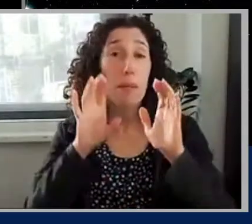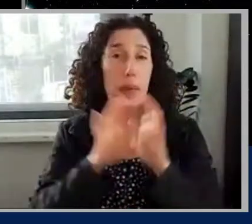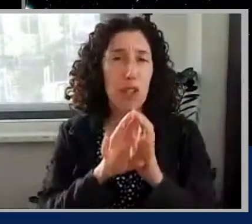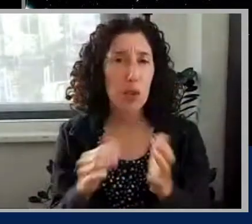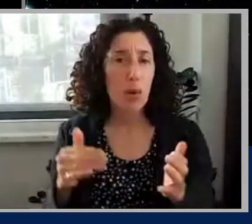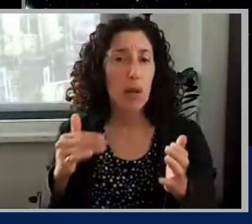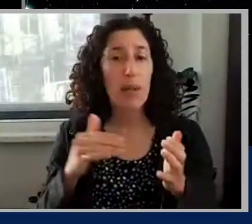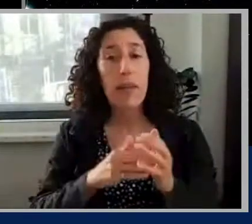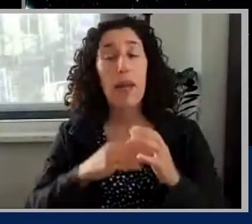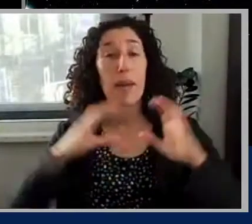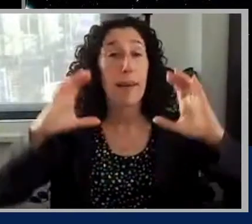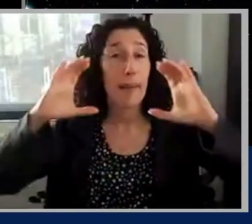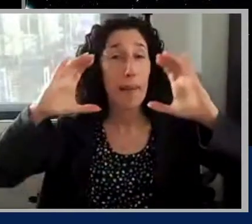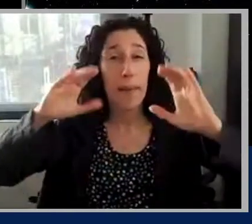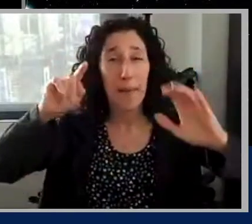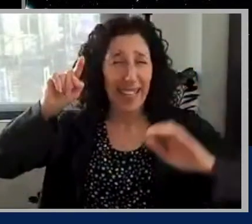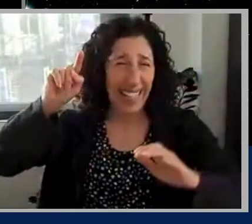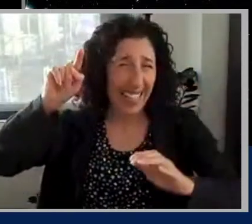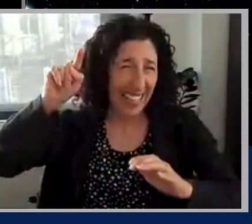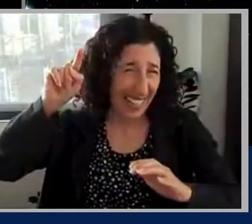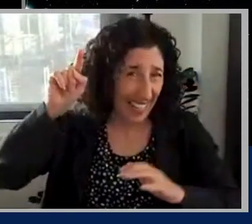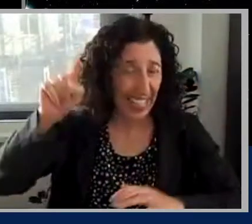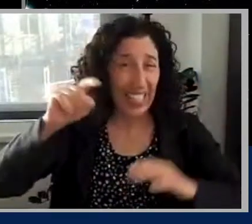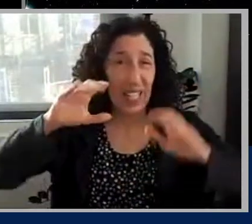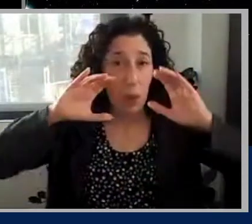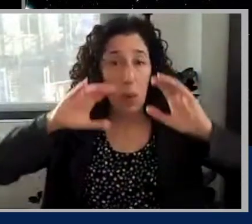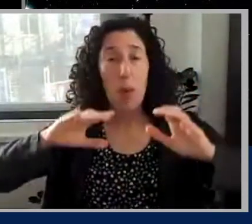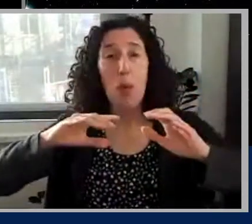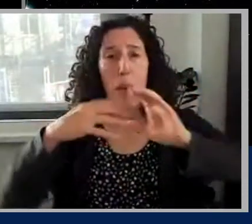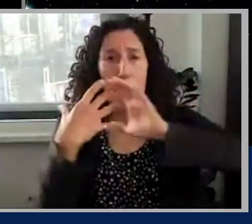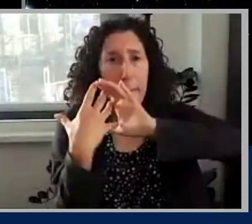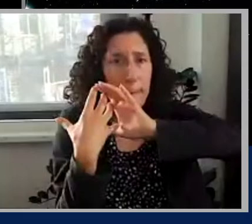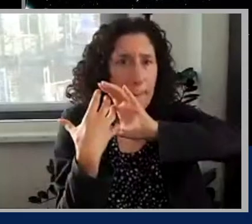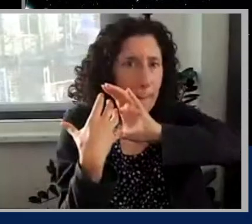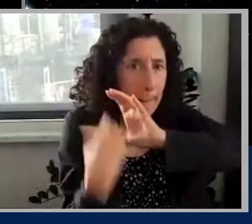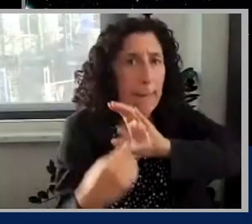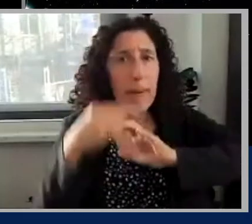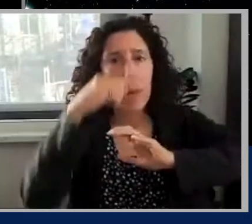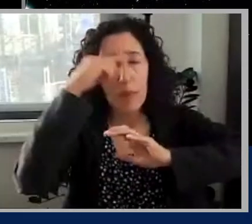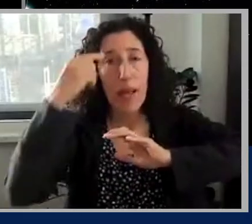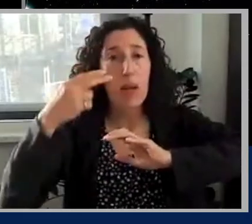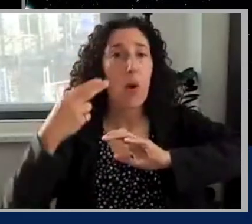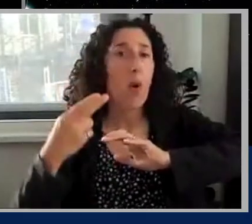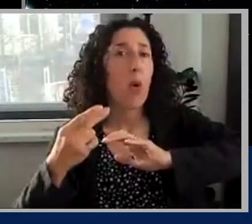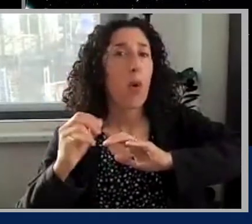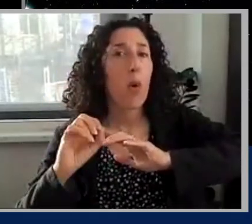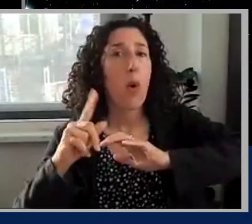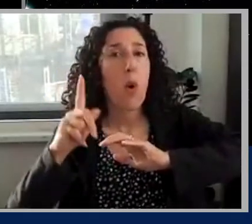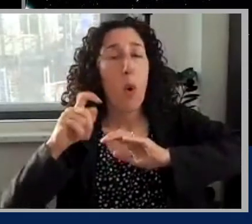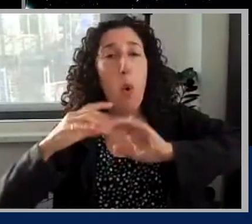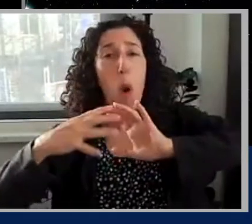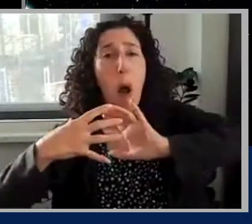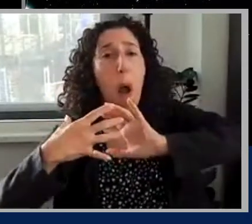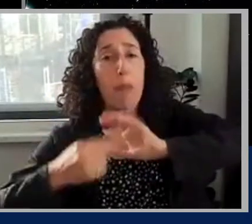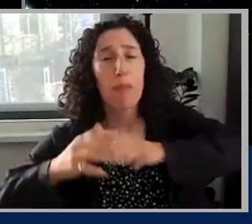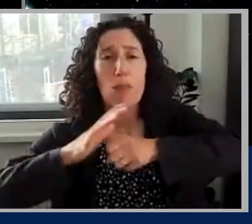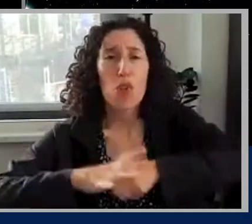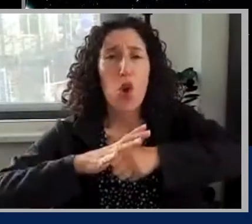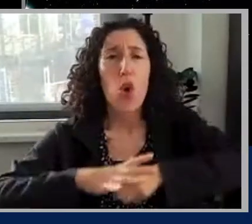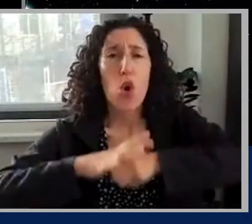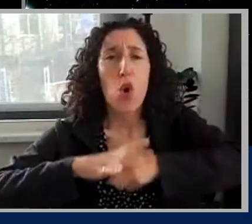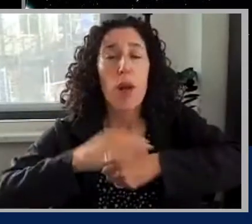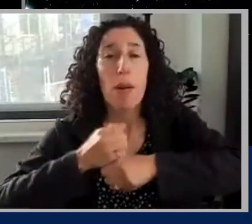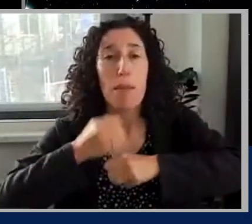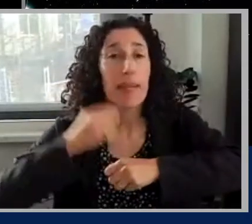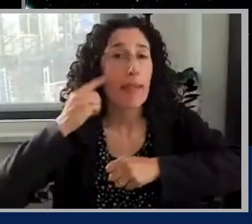obviously can't hear it directly. We are too far from it as well. There's no medium between us and it, so that we could never hear this for real.